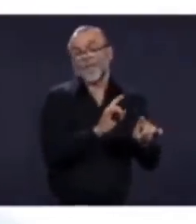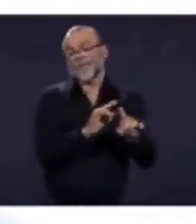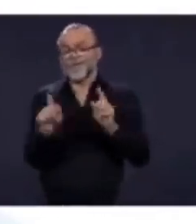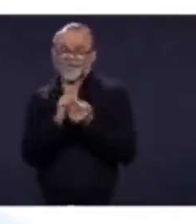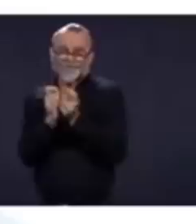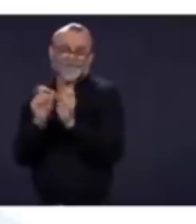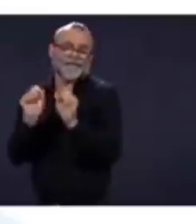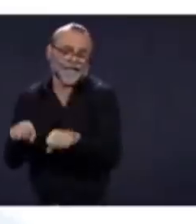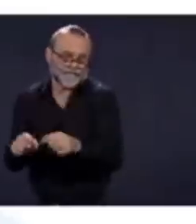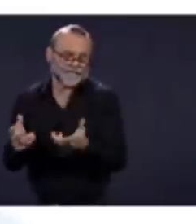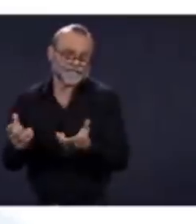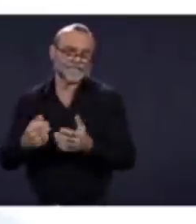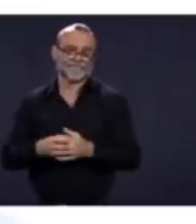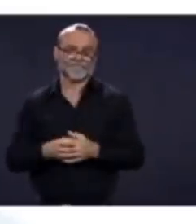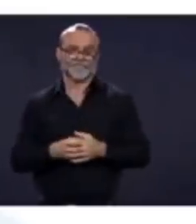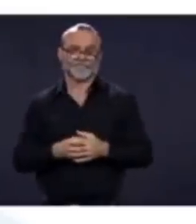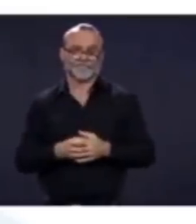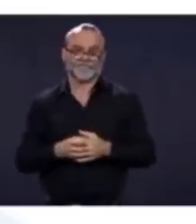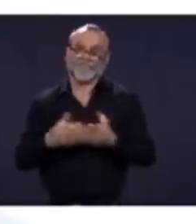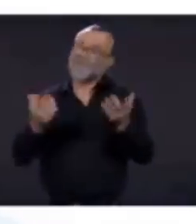know. If you had a